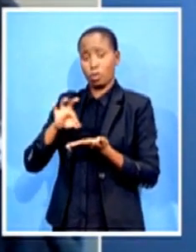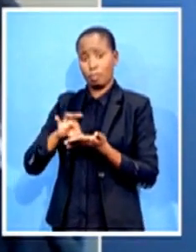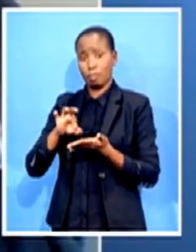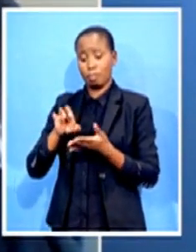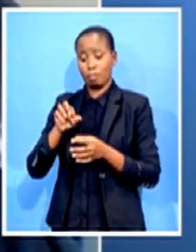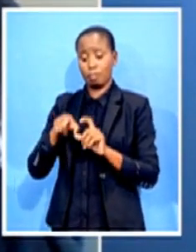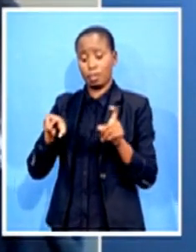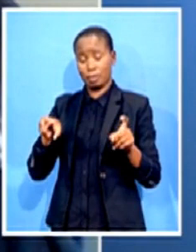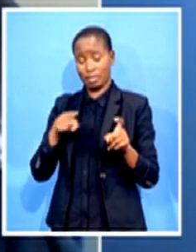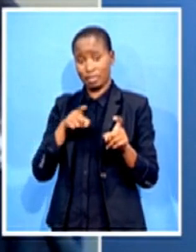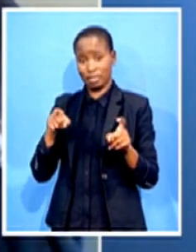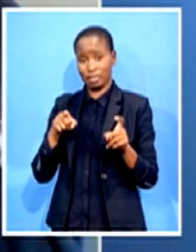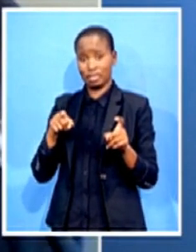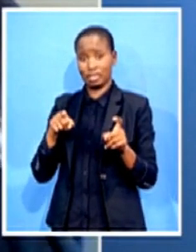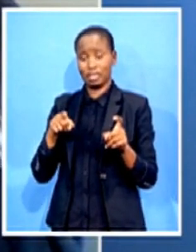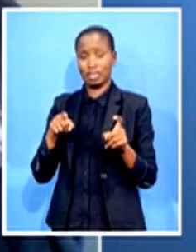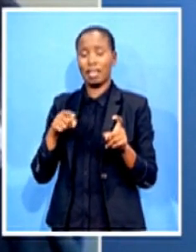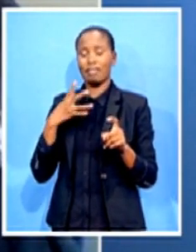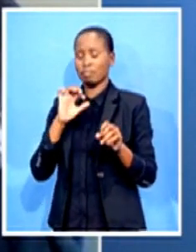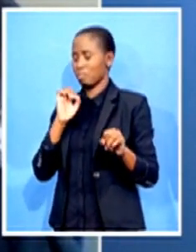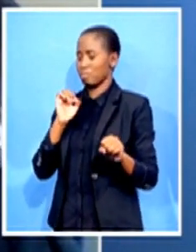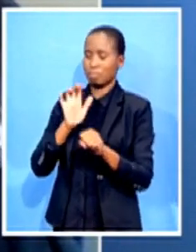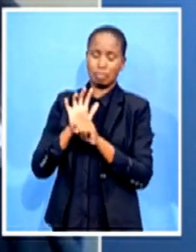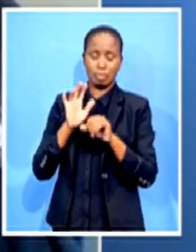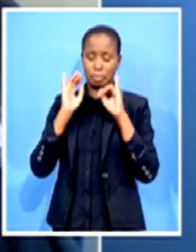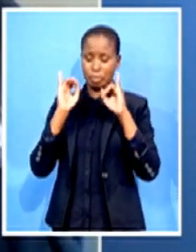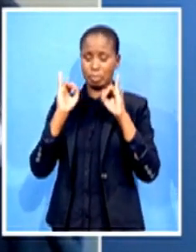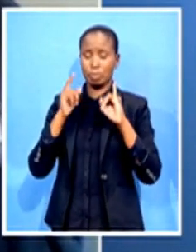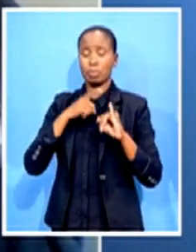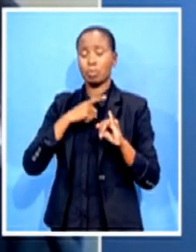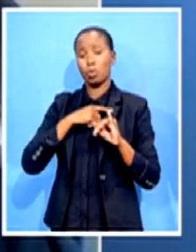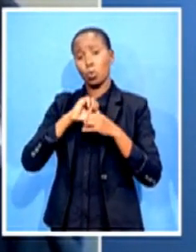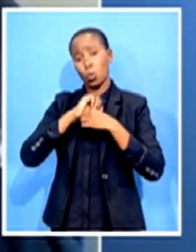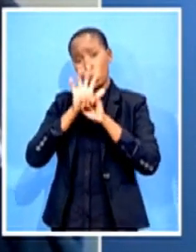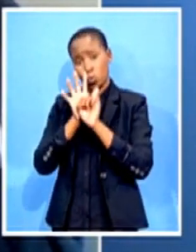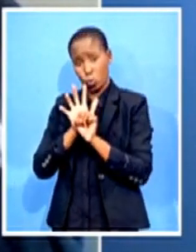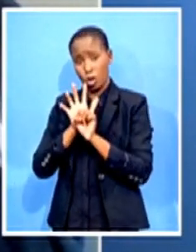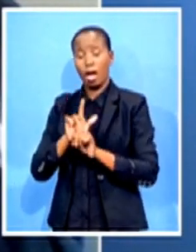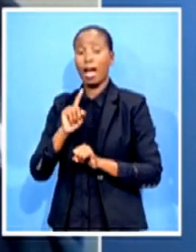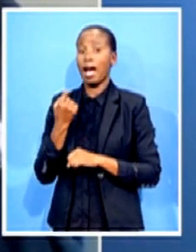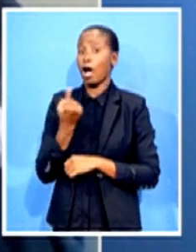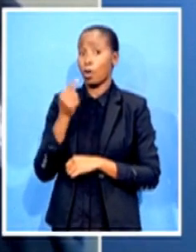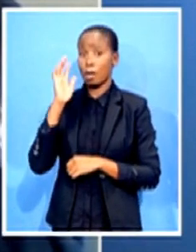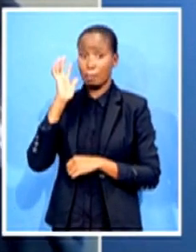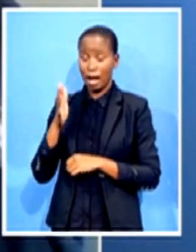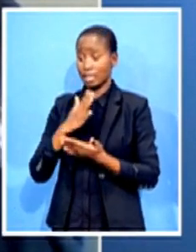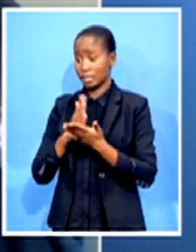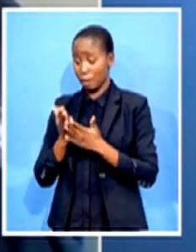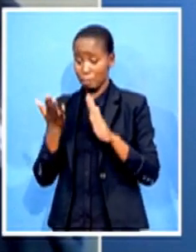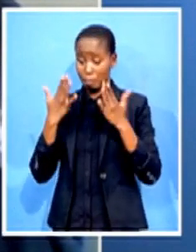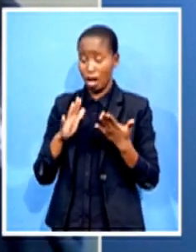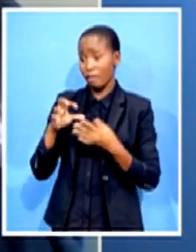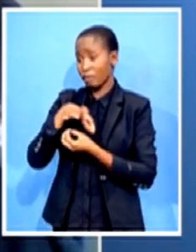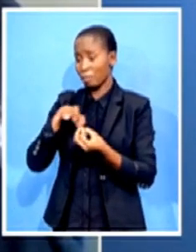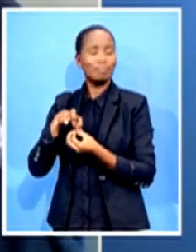impacted by COVID-19. Not only have most of them lost their loved ones due to the conditions that they